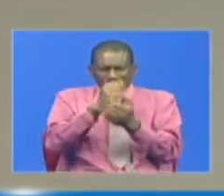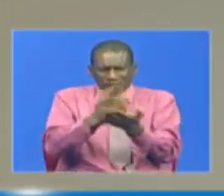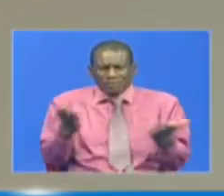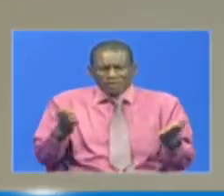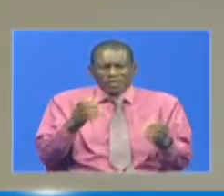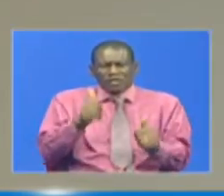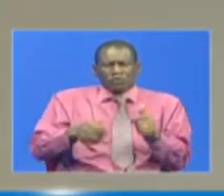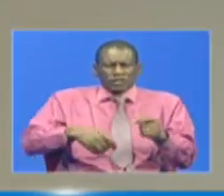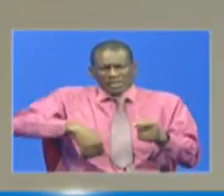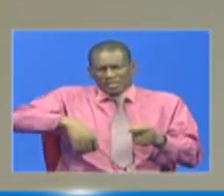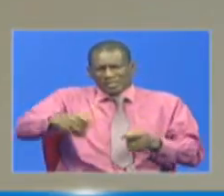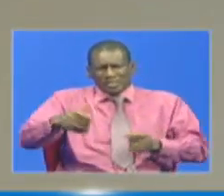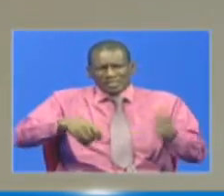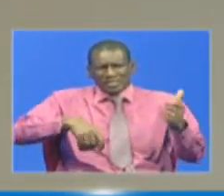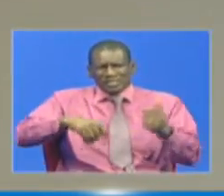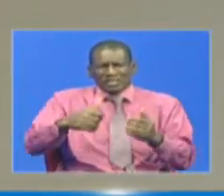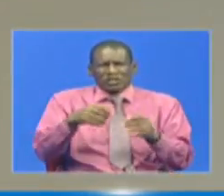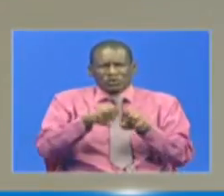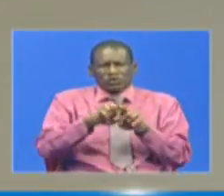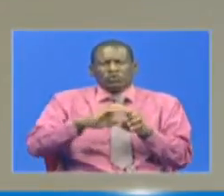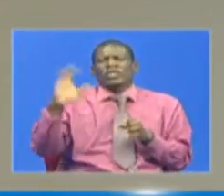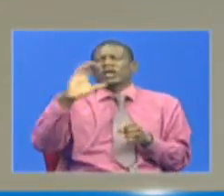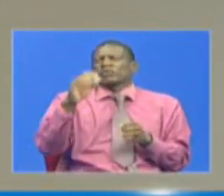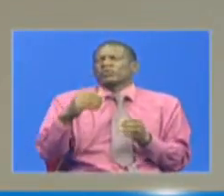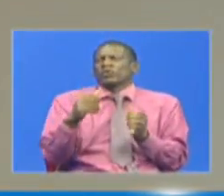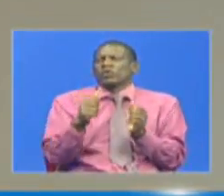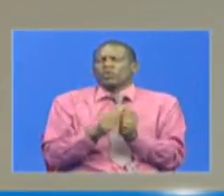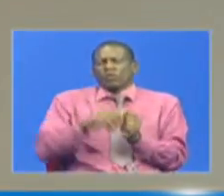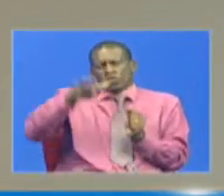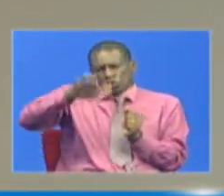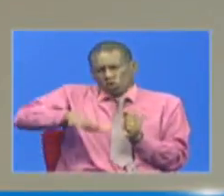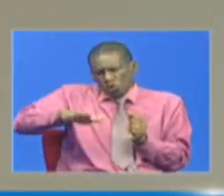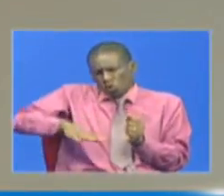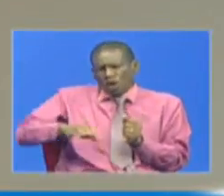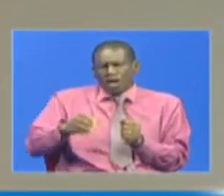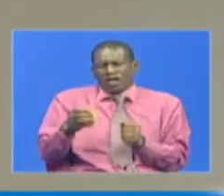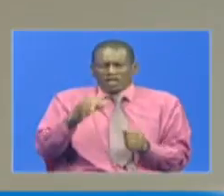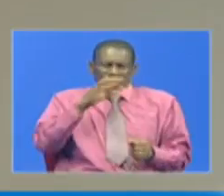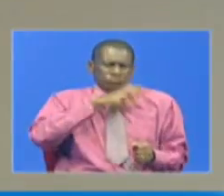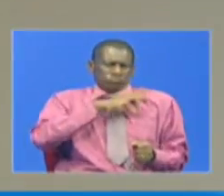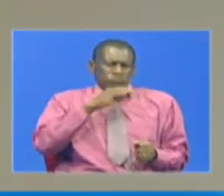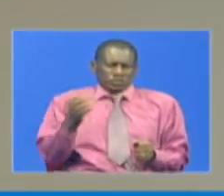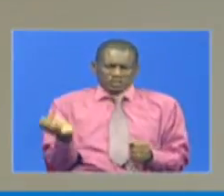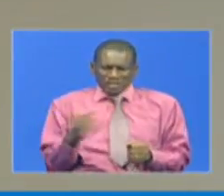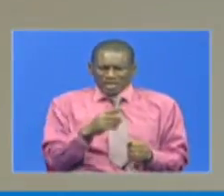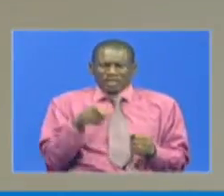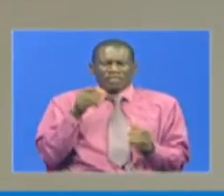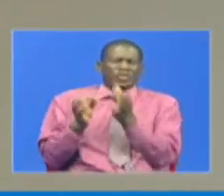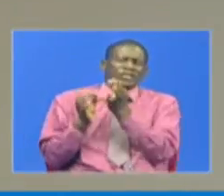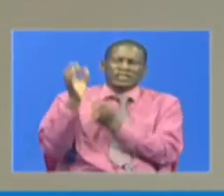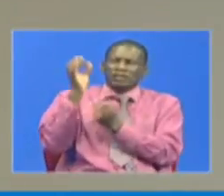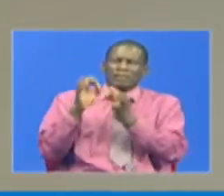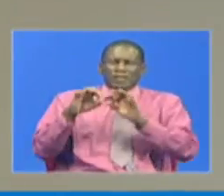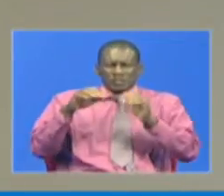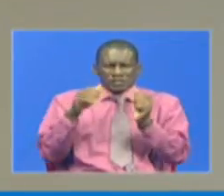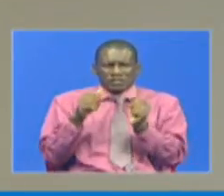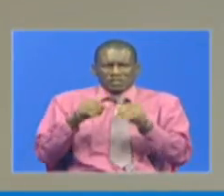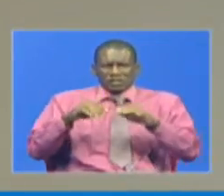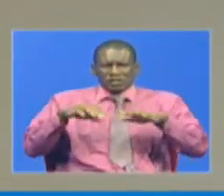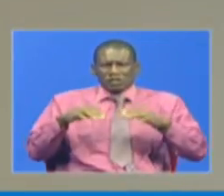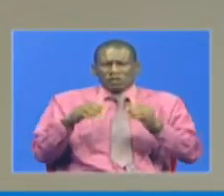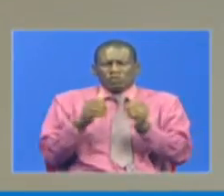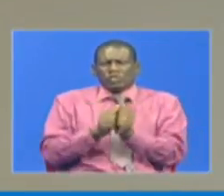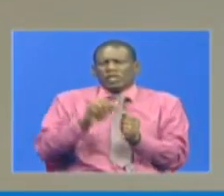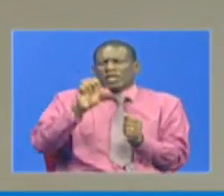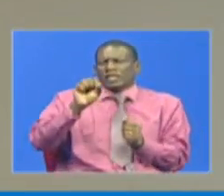serve also customers with lower incomes. So I think it really depends on the SME. But